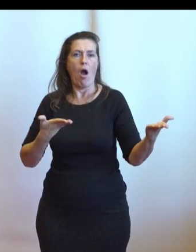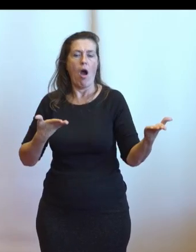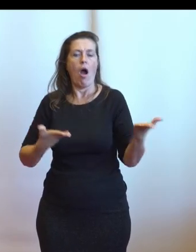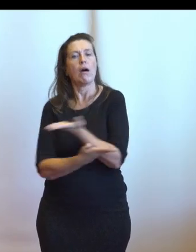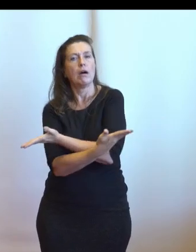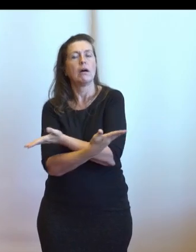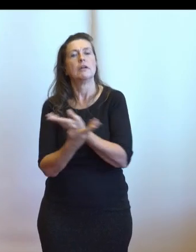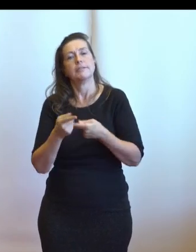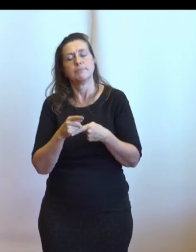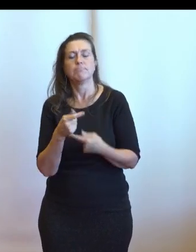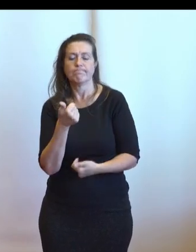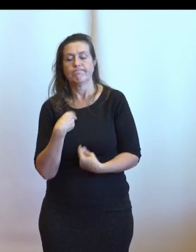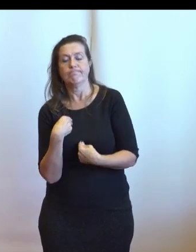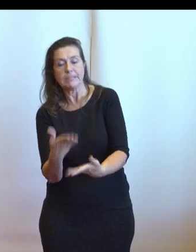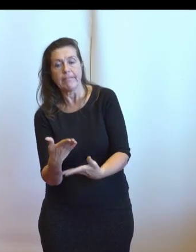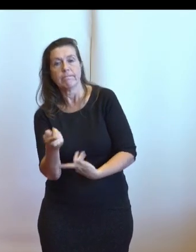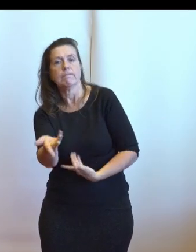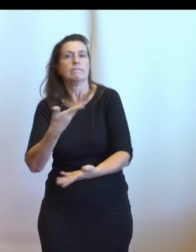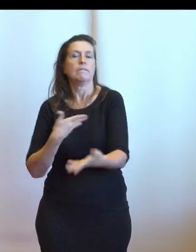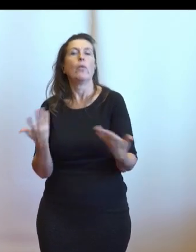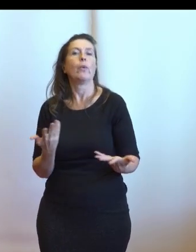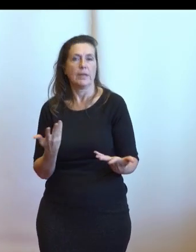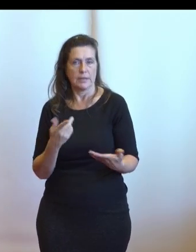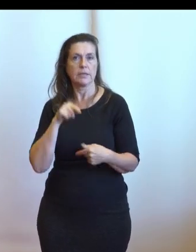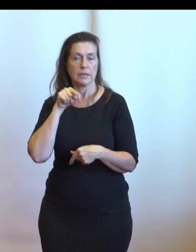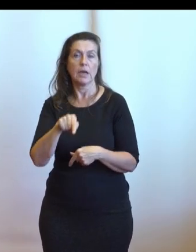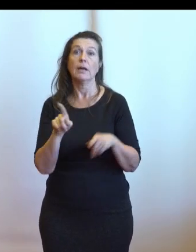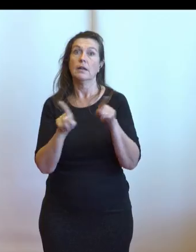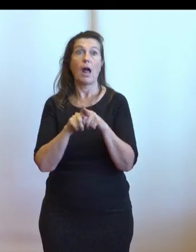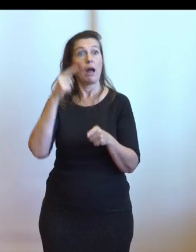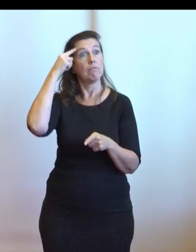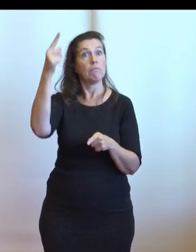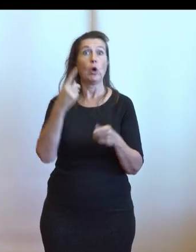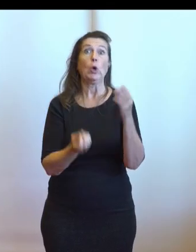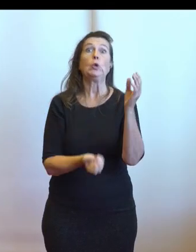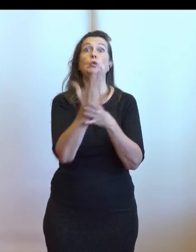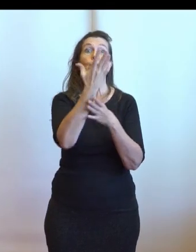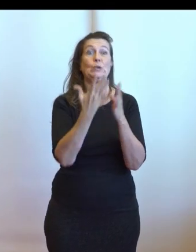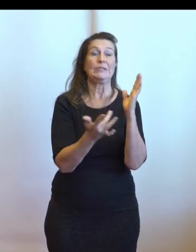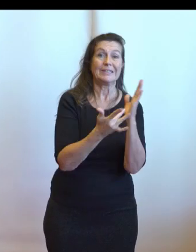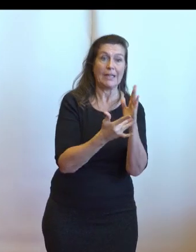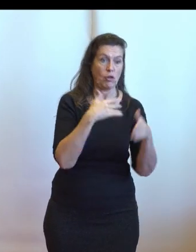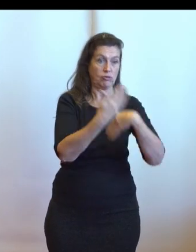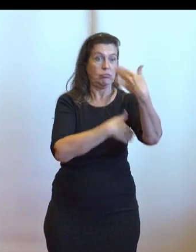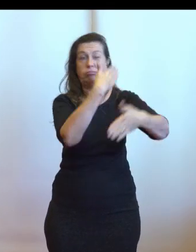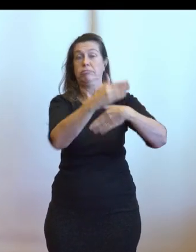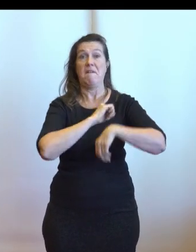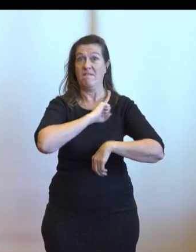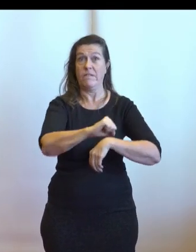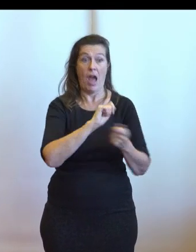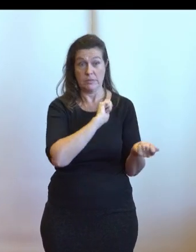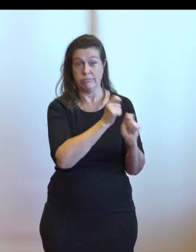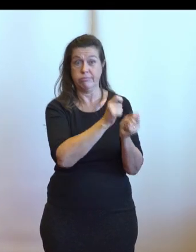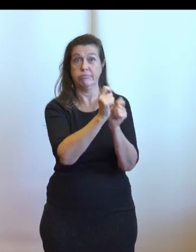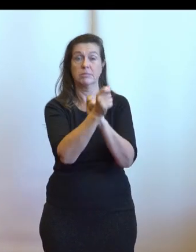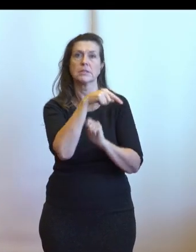what the accessibility is, when we're making new technologies and new technologies are developing so quickly, what would